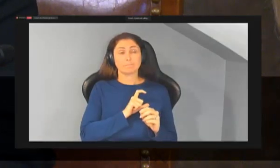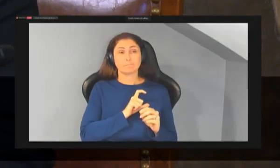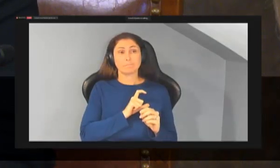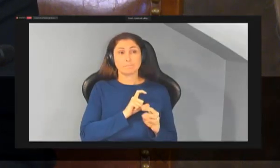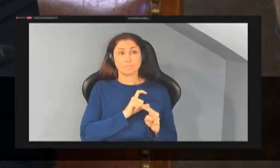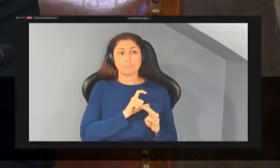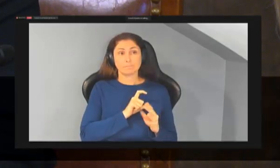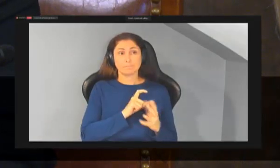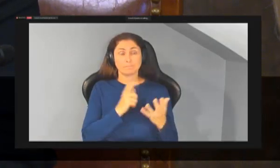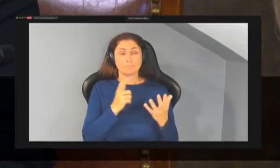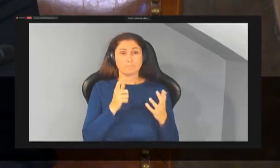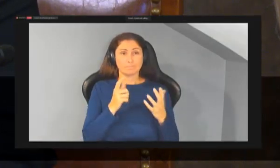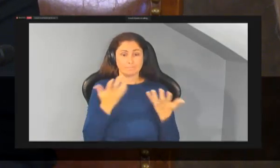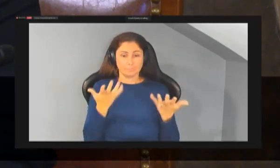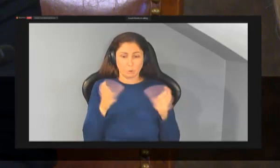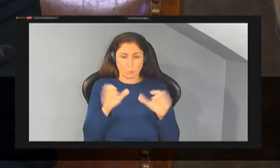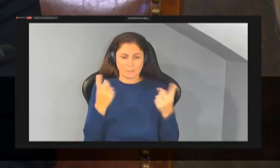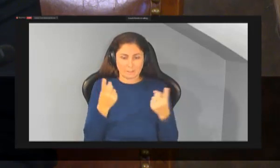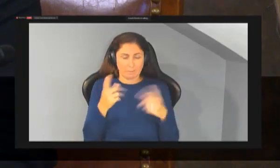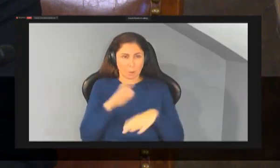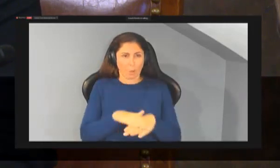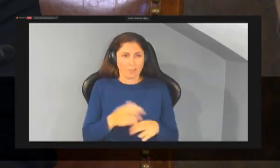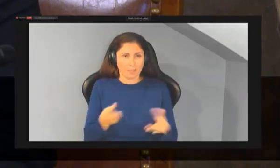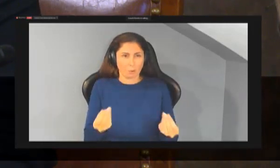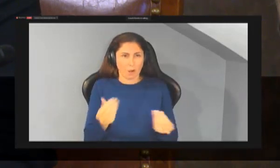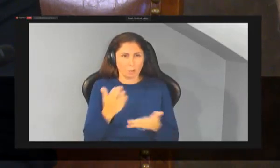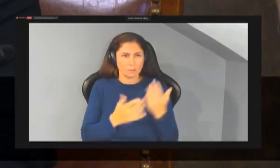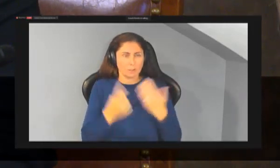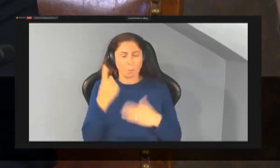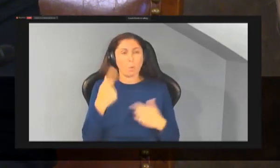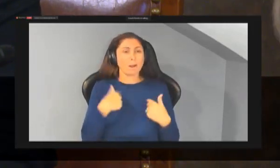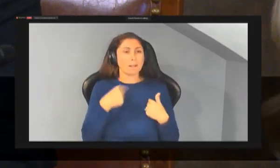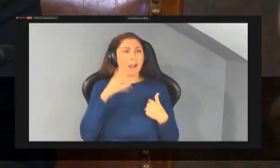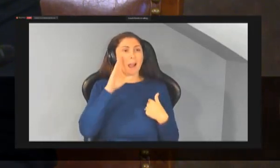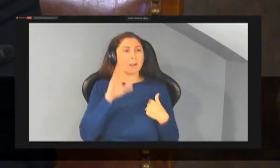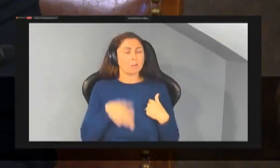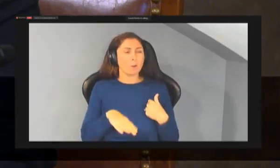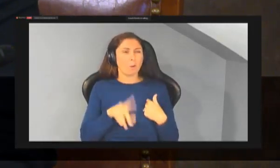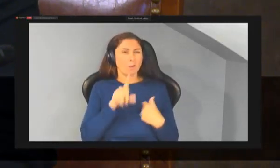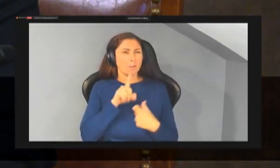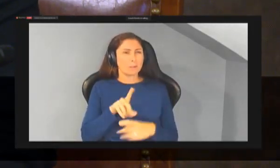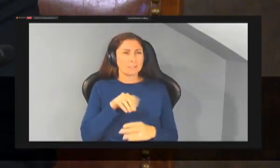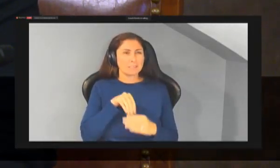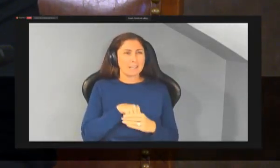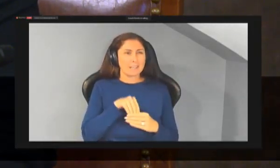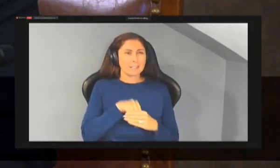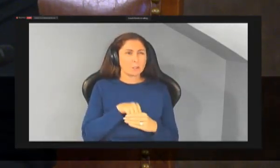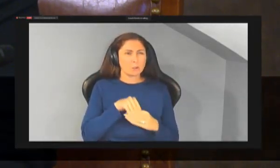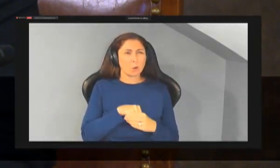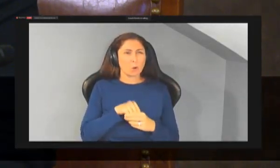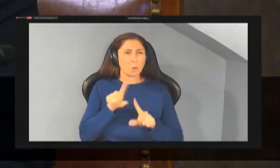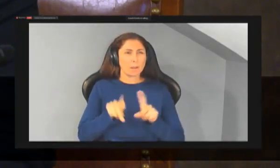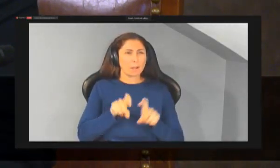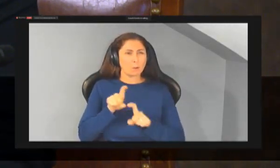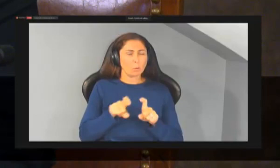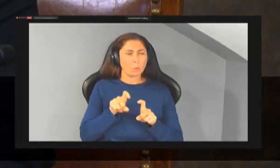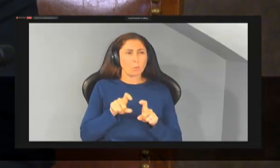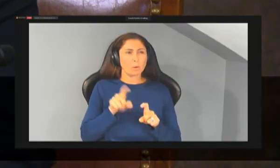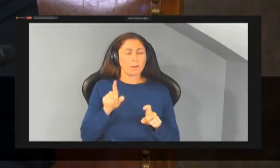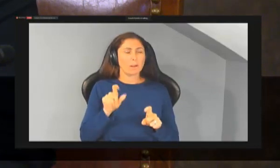someone on the ground. I know that there is an internal inquiry into this and that Chief